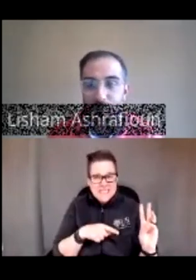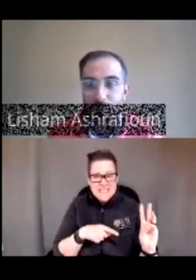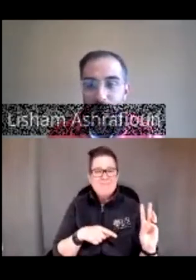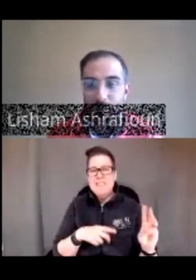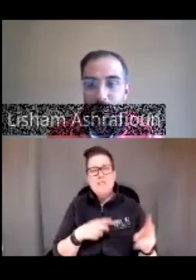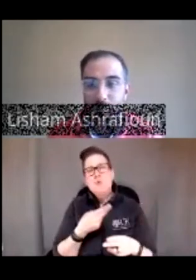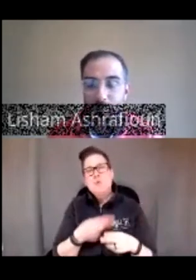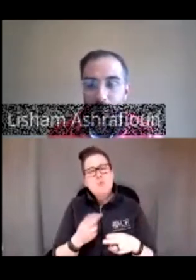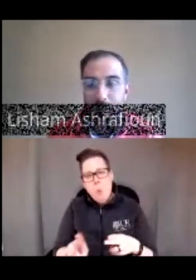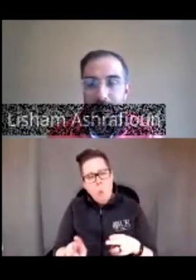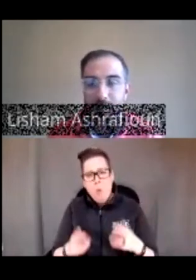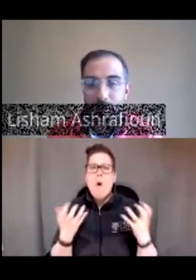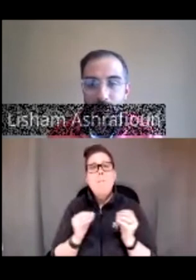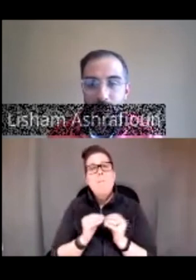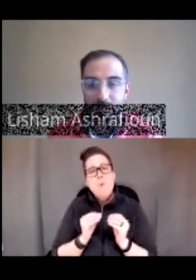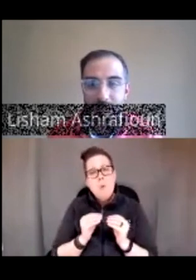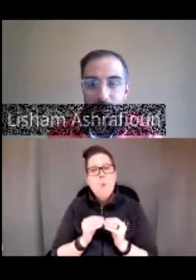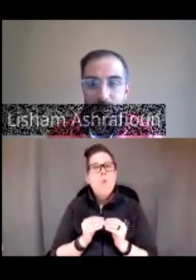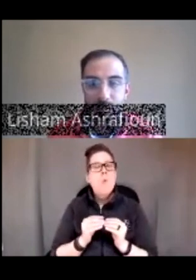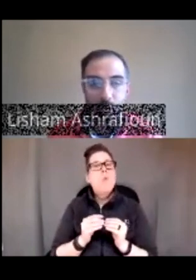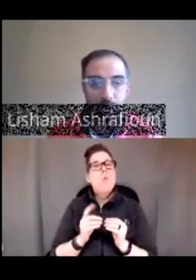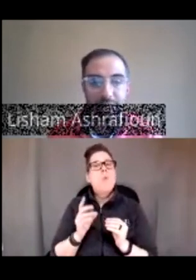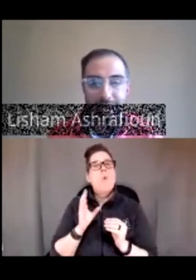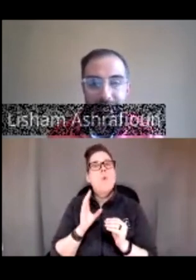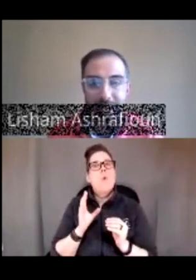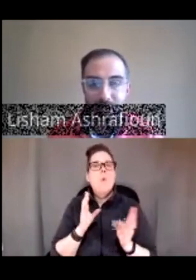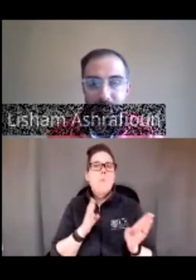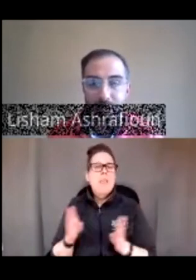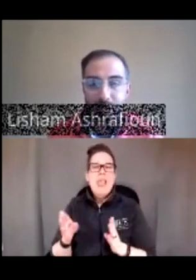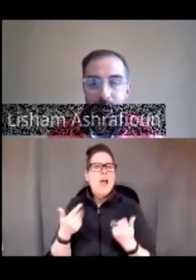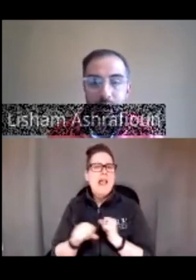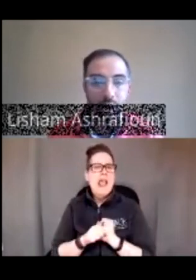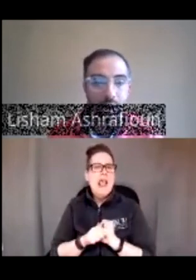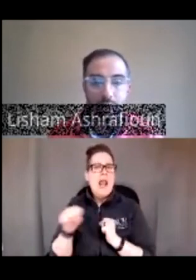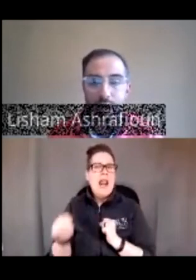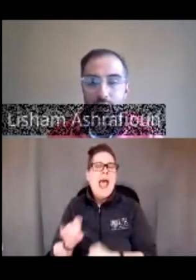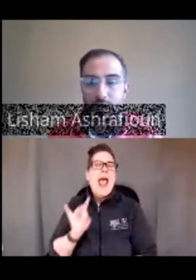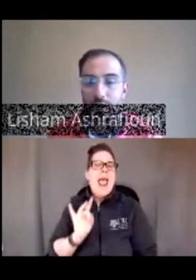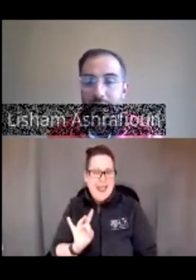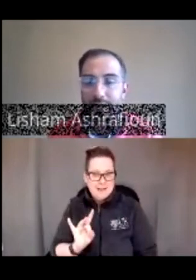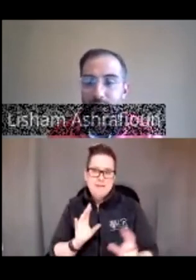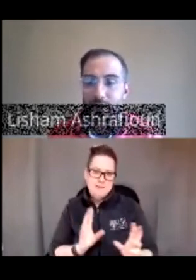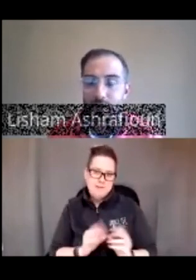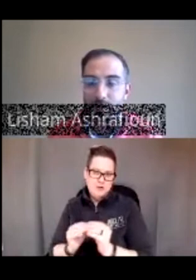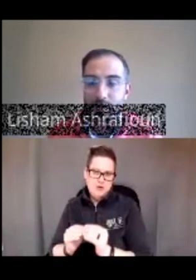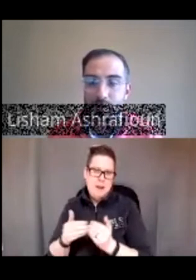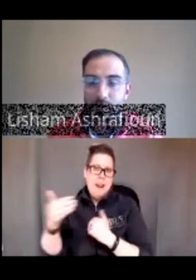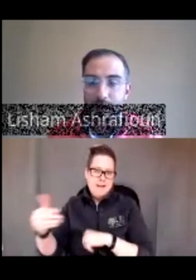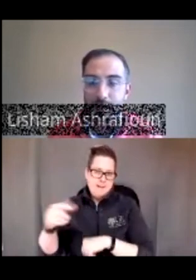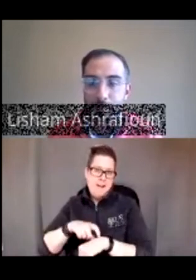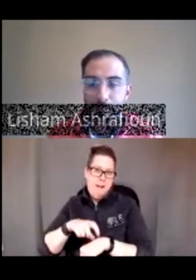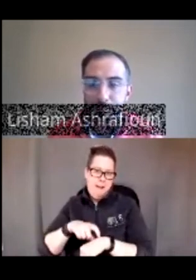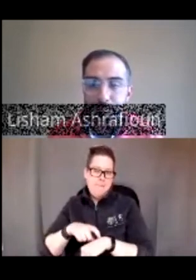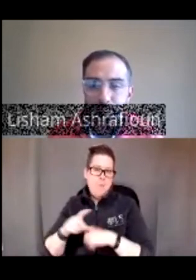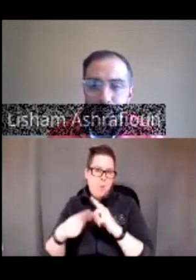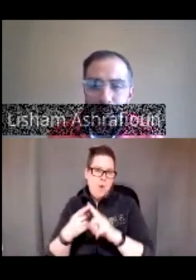and we'll plan on pushing this out to more of like an 8-session intervention in our next iteration to